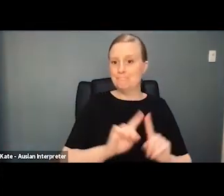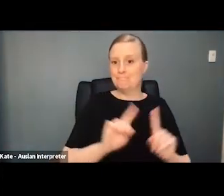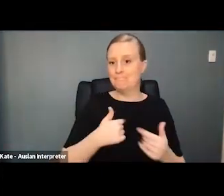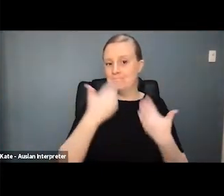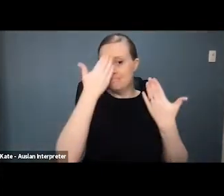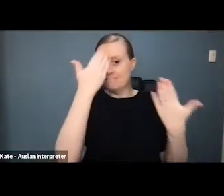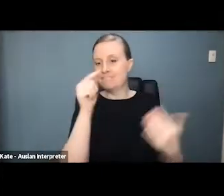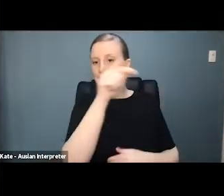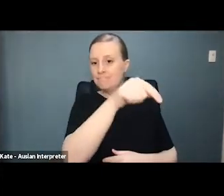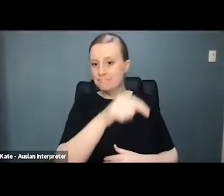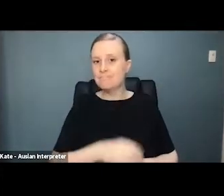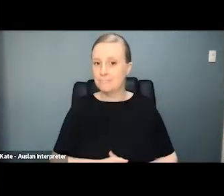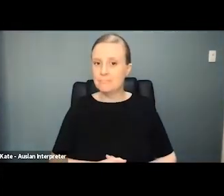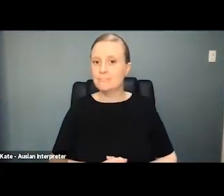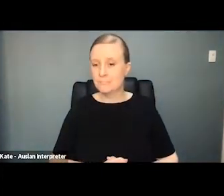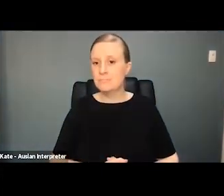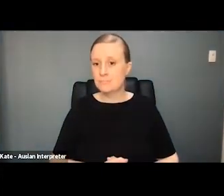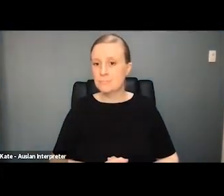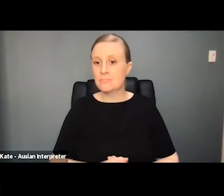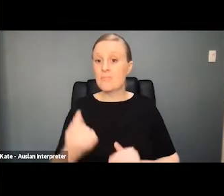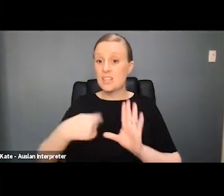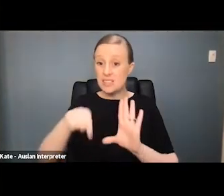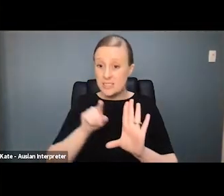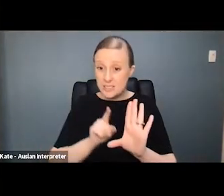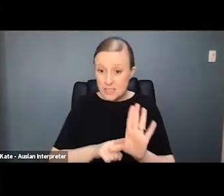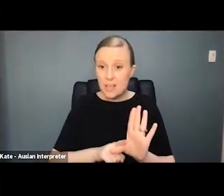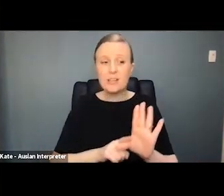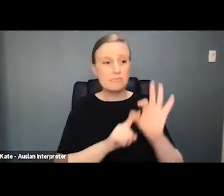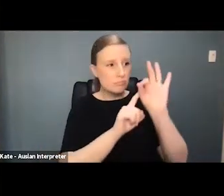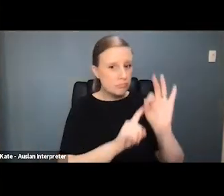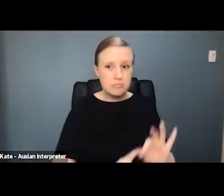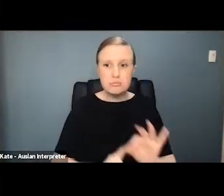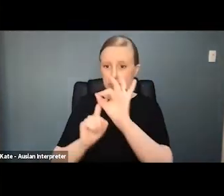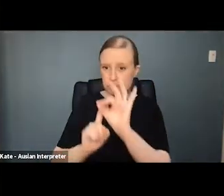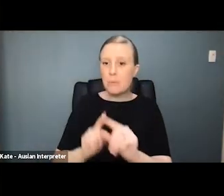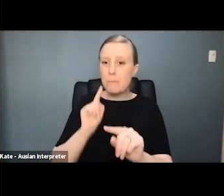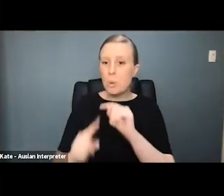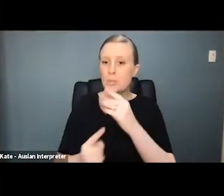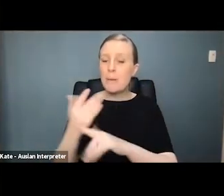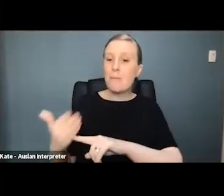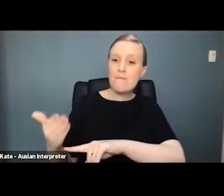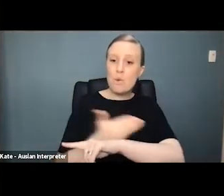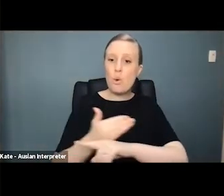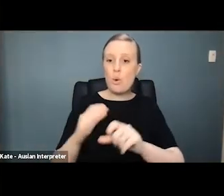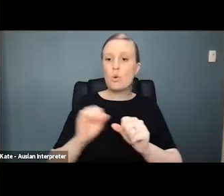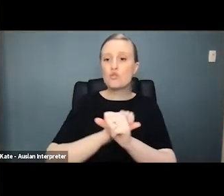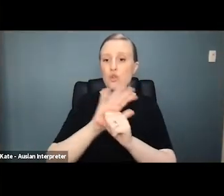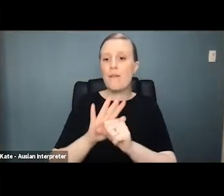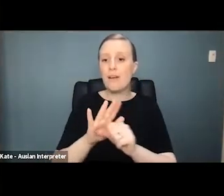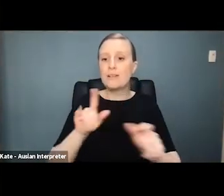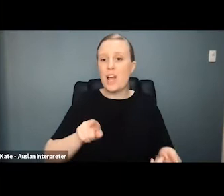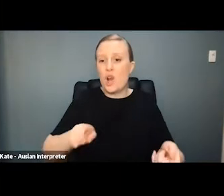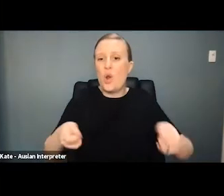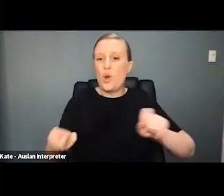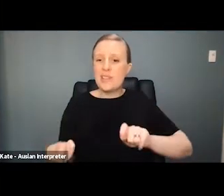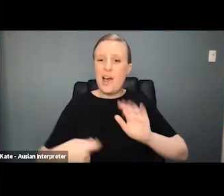year was actually before the current wave of COVID-19 and the associated government restrictions. So there may have been further kind